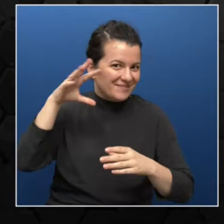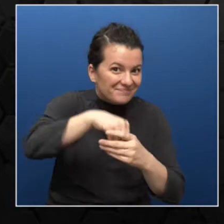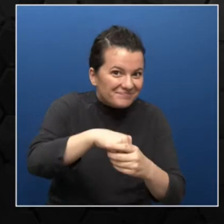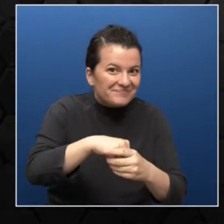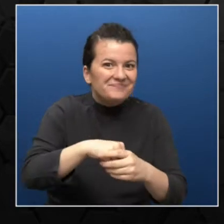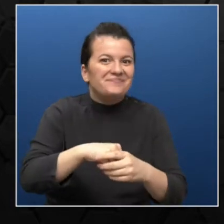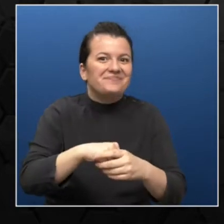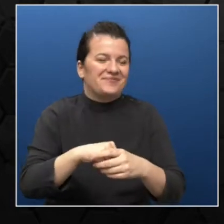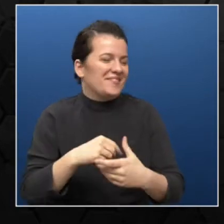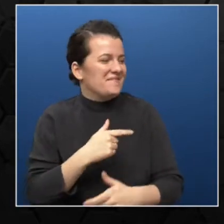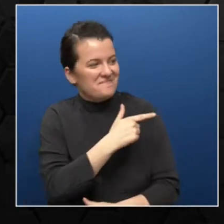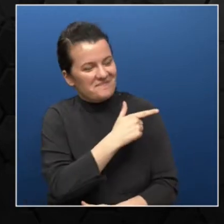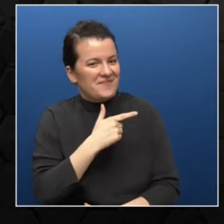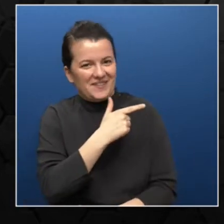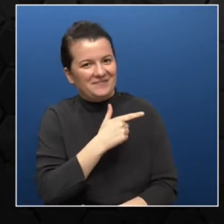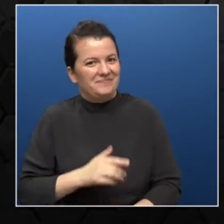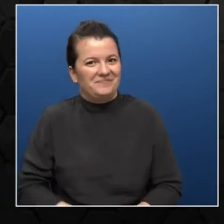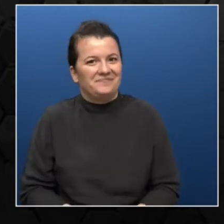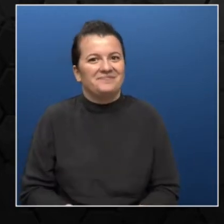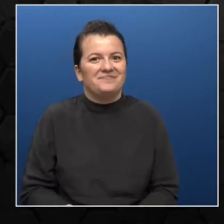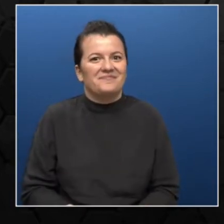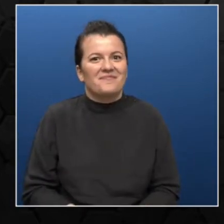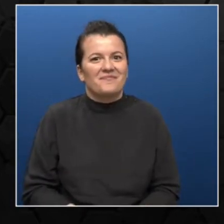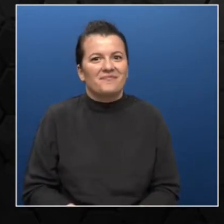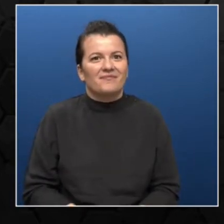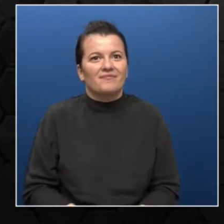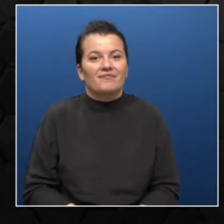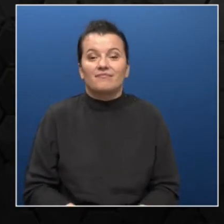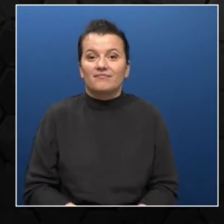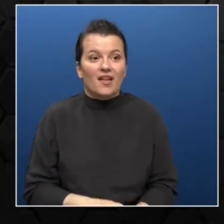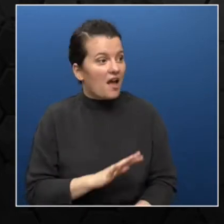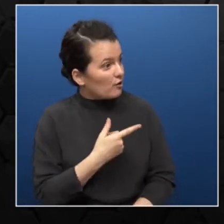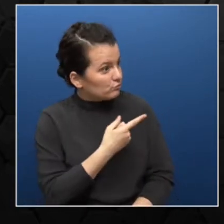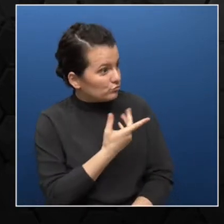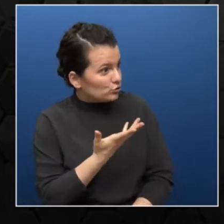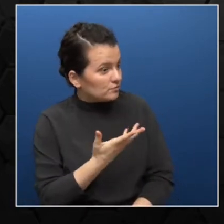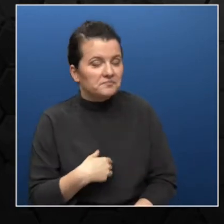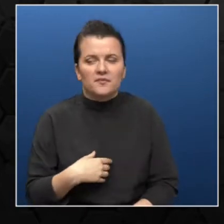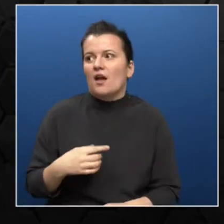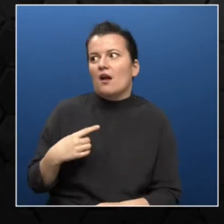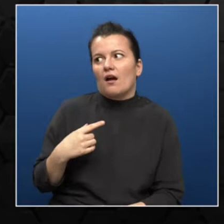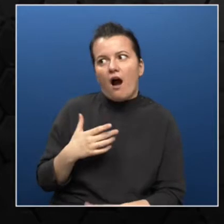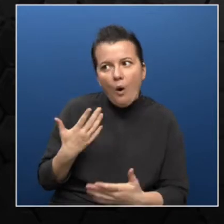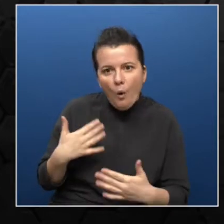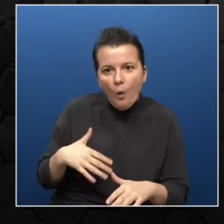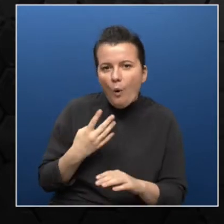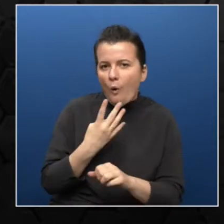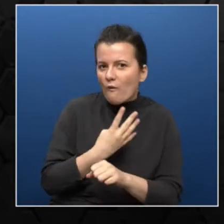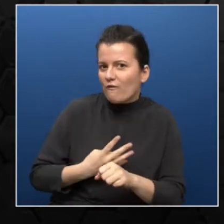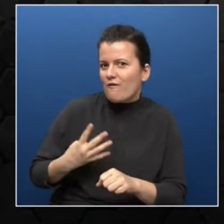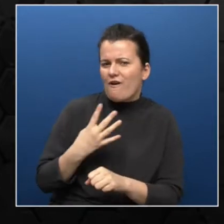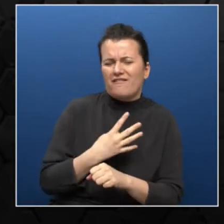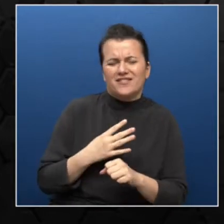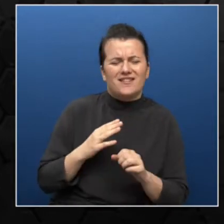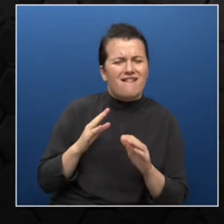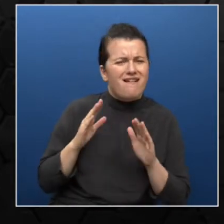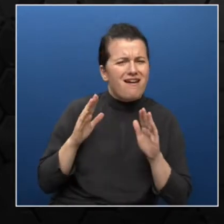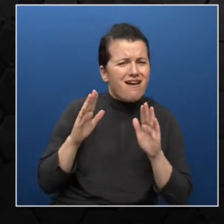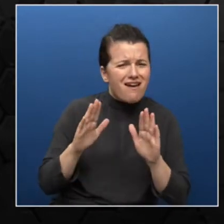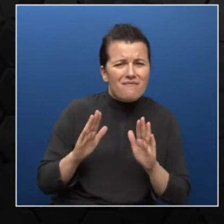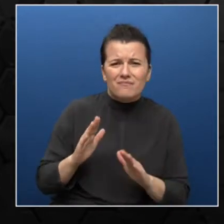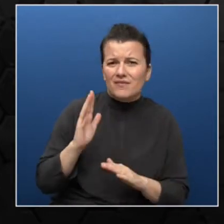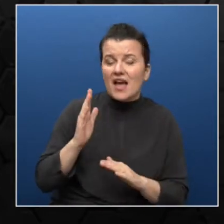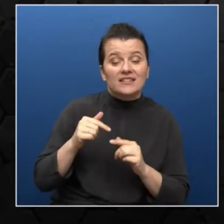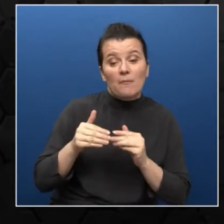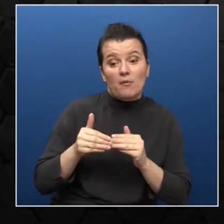session. Hey, how are you doing? We have an amazing set of talks coming up. So